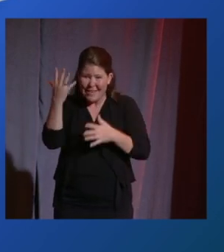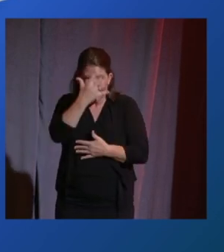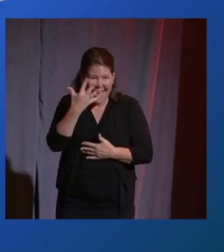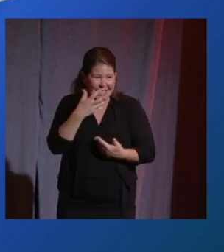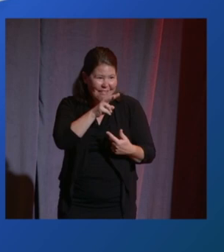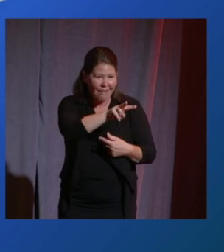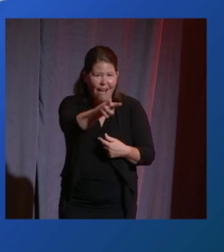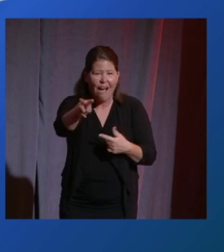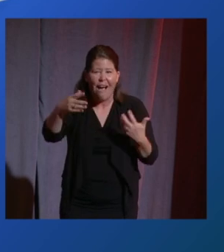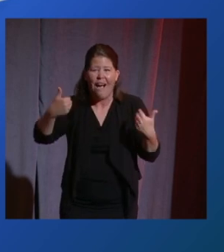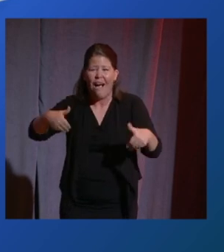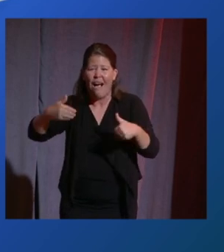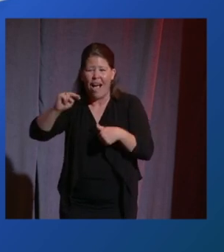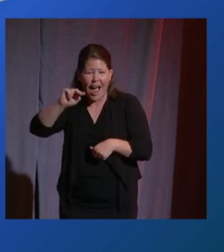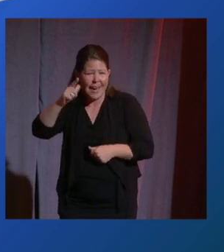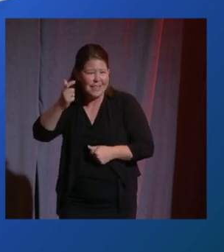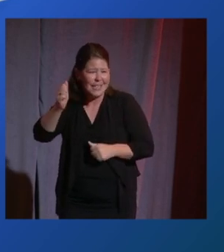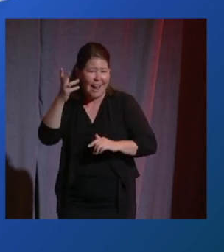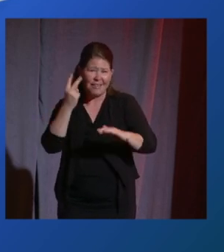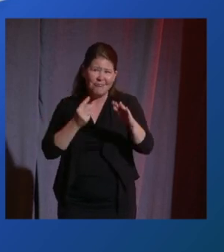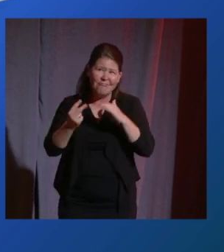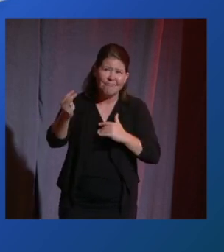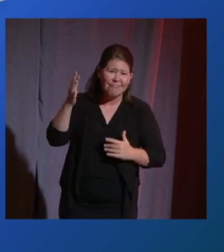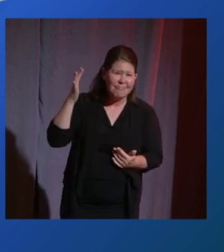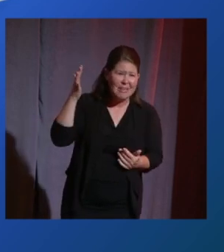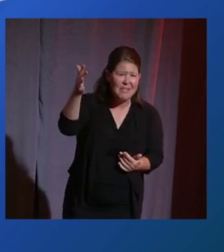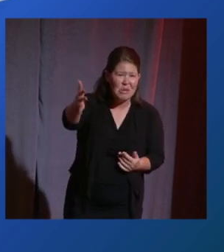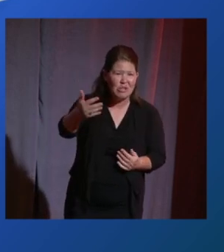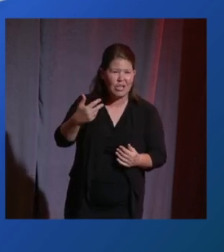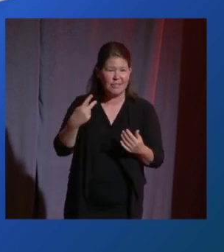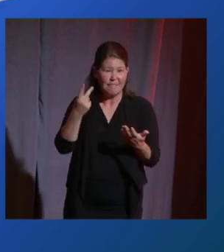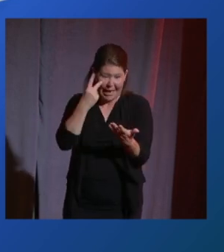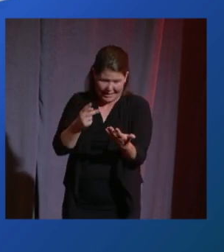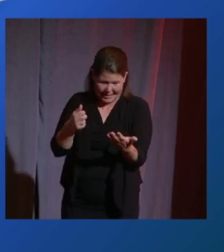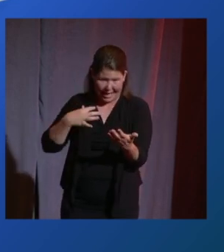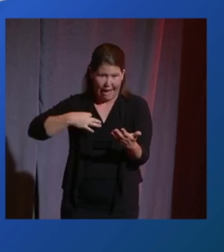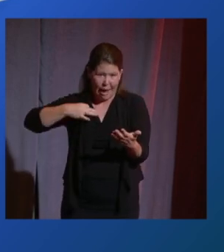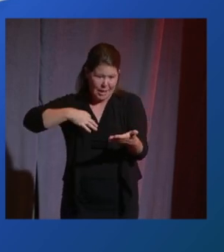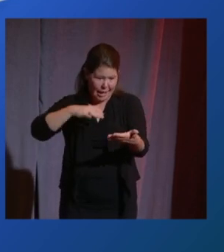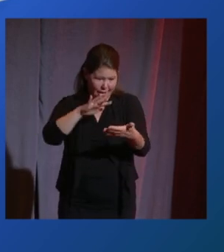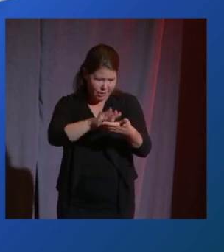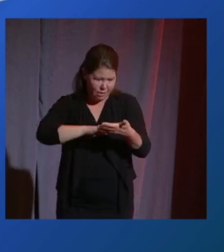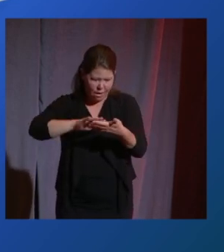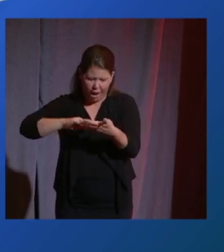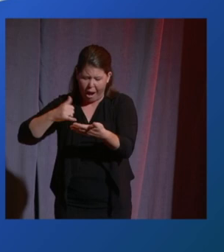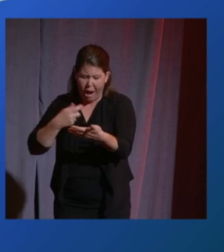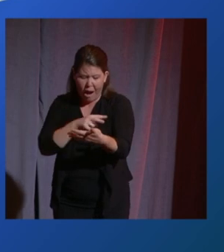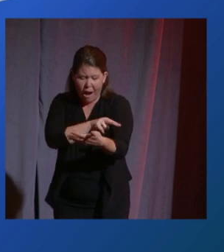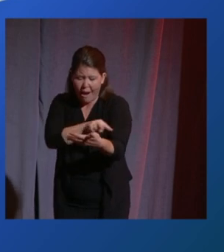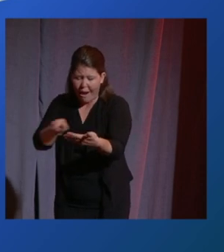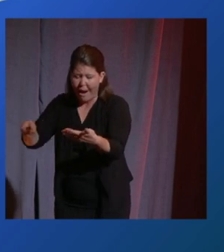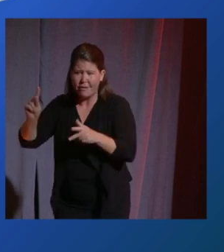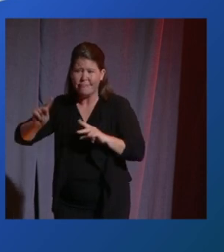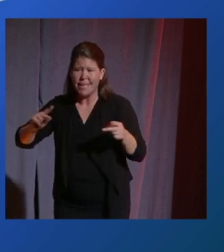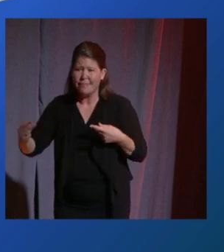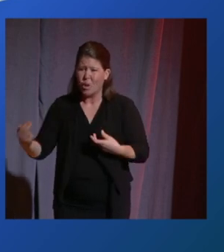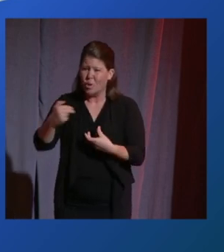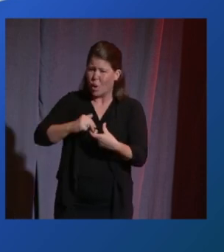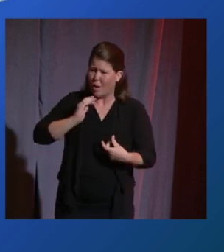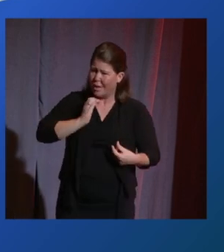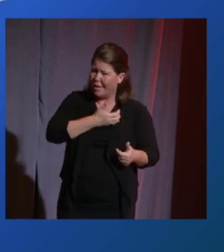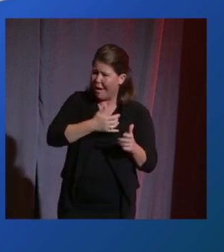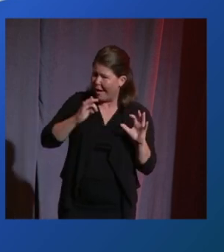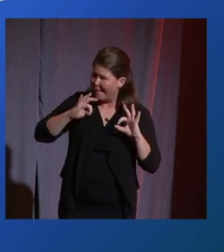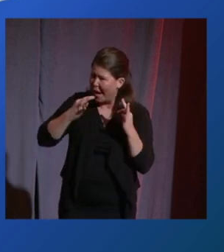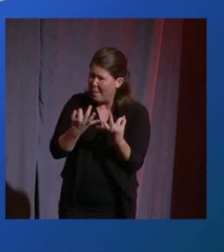of uh interested applications coming our way to be a part of the NGA family and grow and learn in your